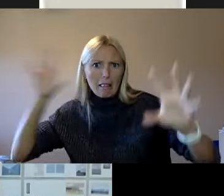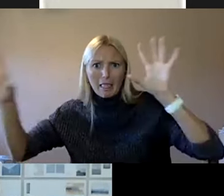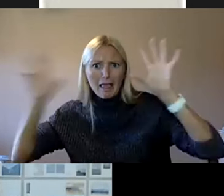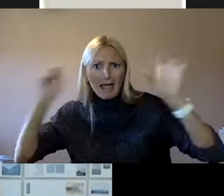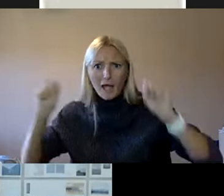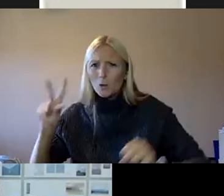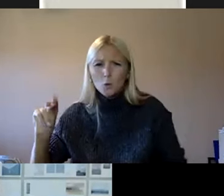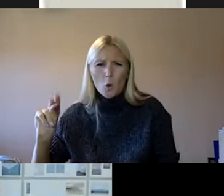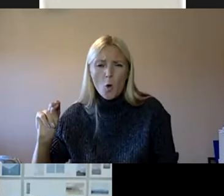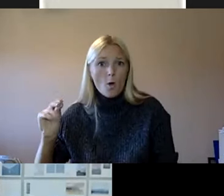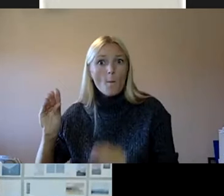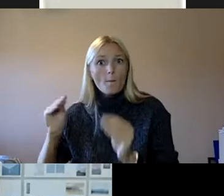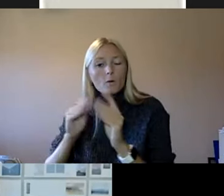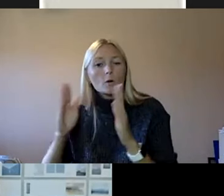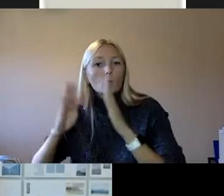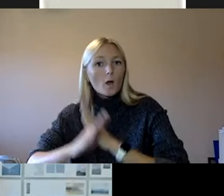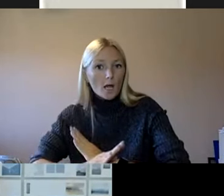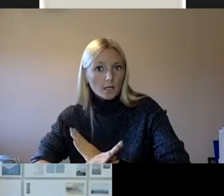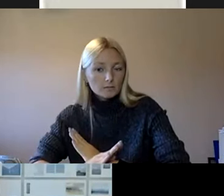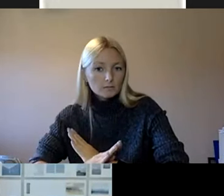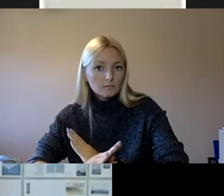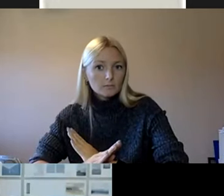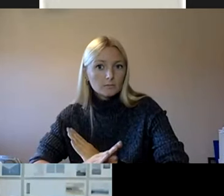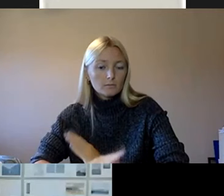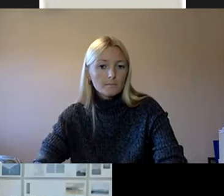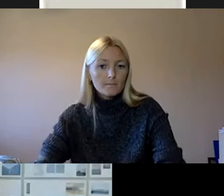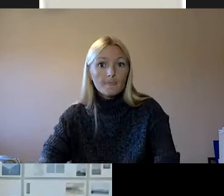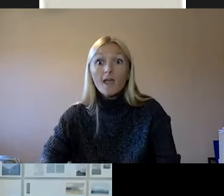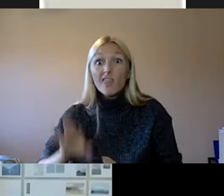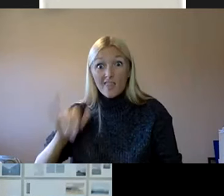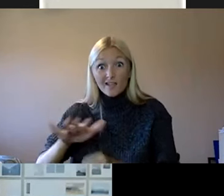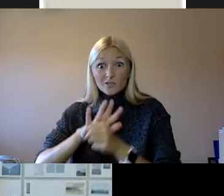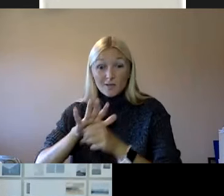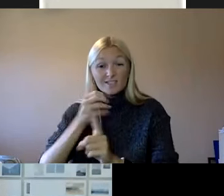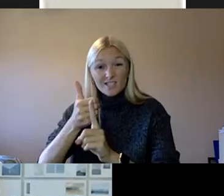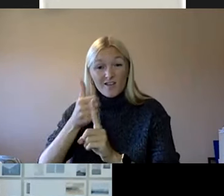such clatter, such noise. It means that it's a space that can have multiple uses.